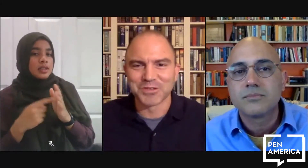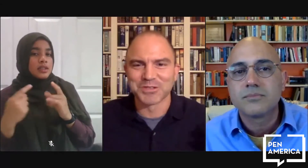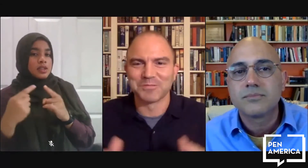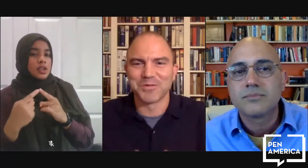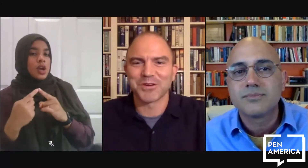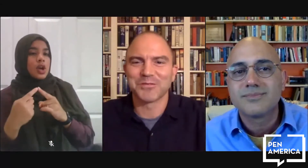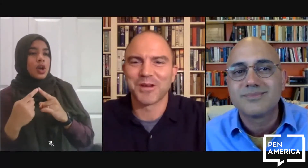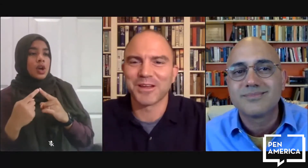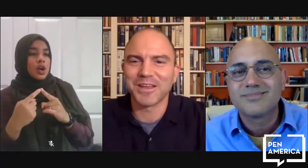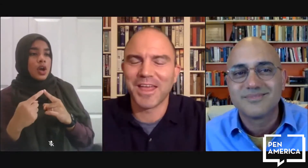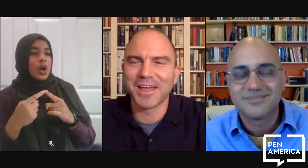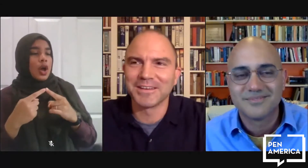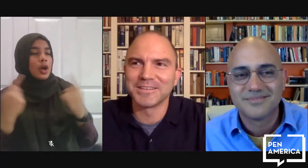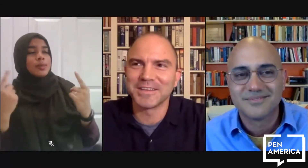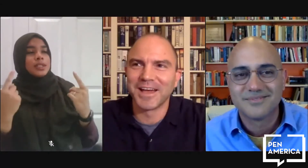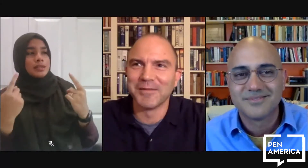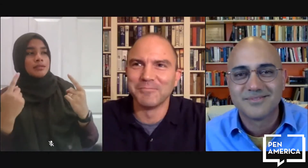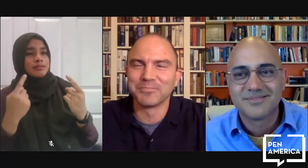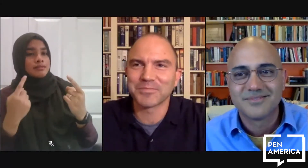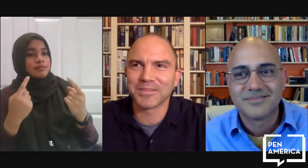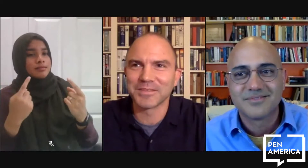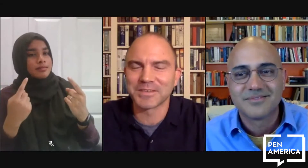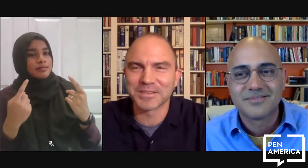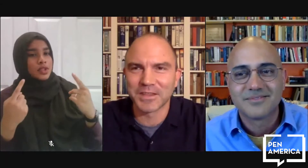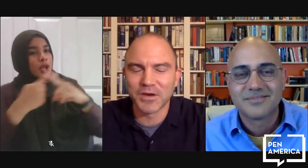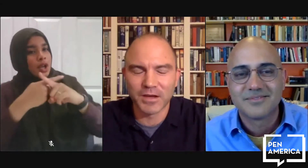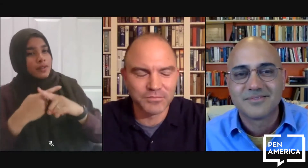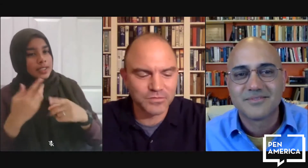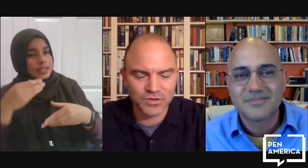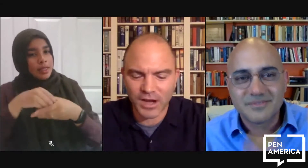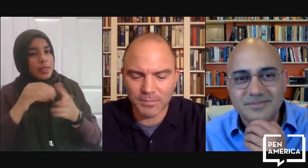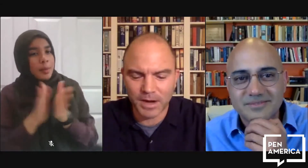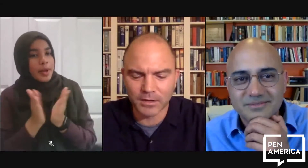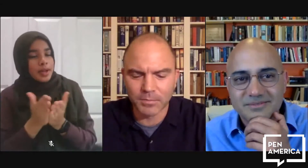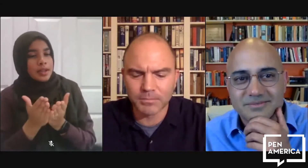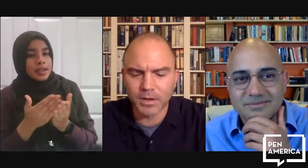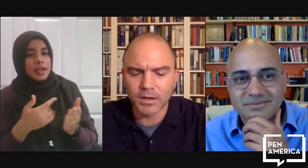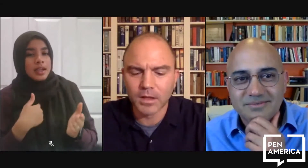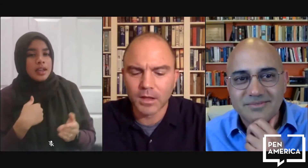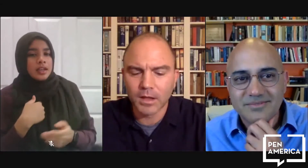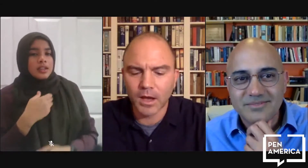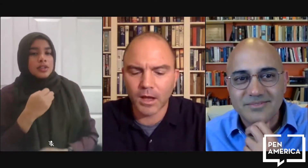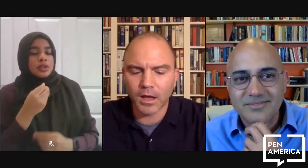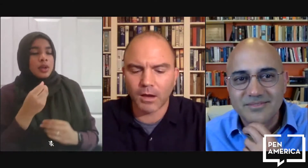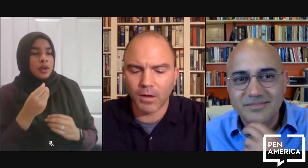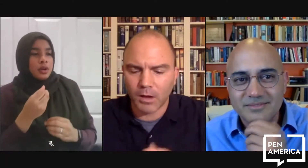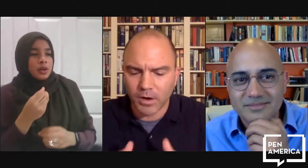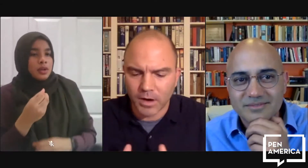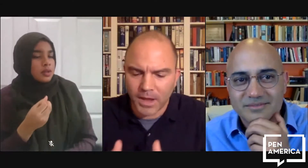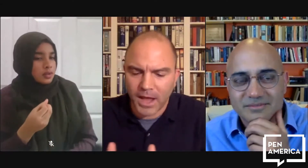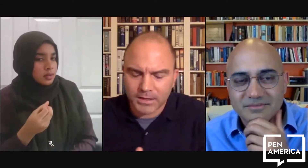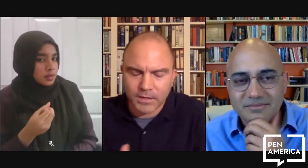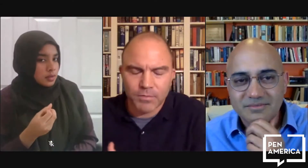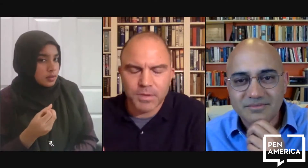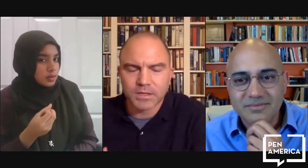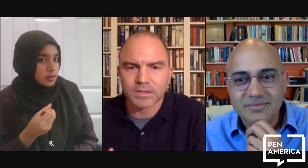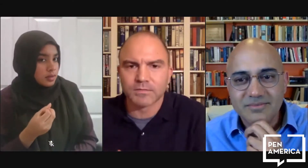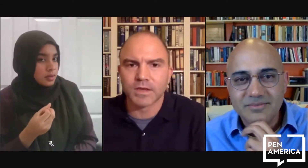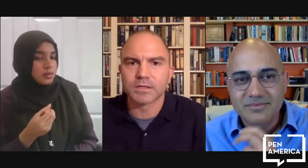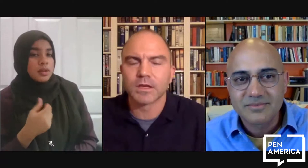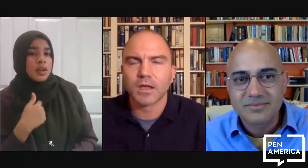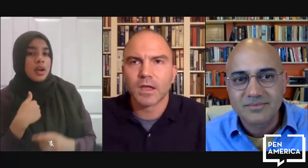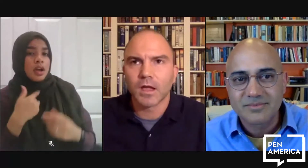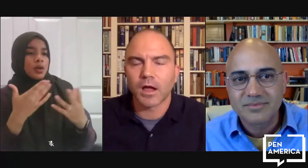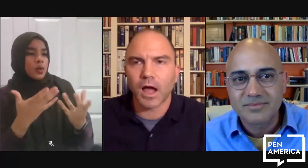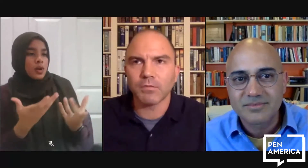of the forces in the book, right? And this is something you and I've chatted about a little bit, but I want to unpack different pieces of